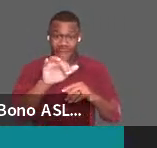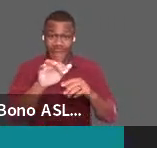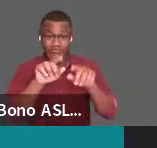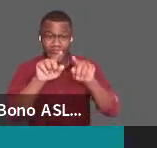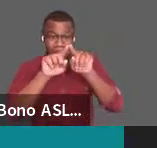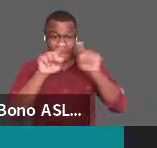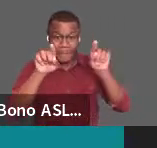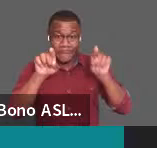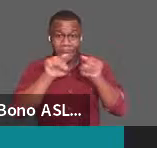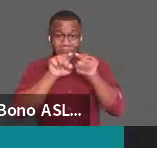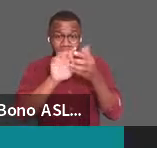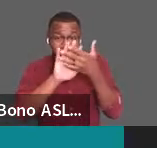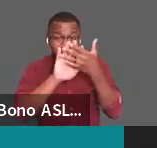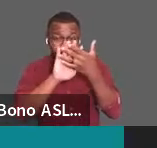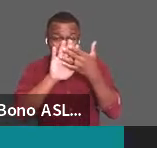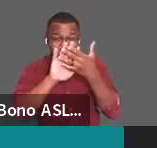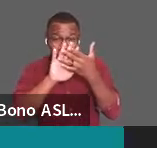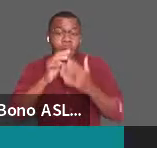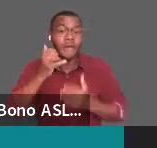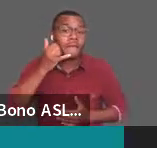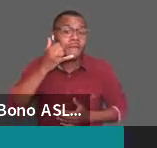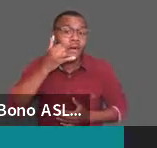can send you over to the CEO's